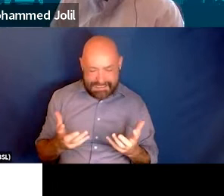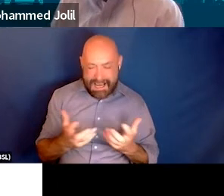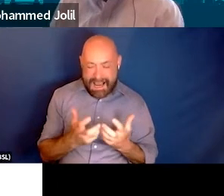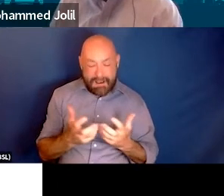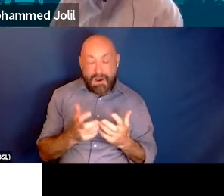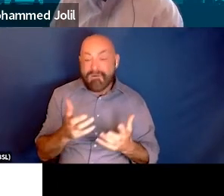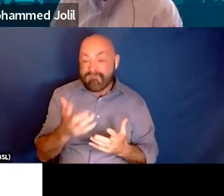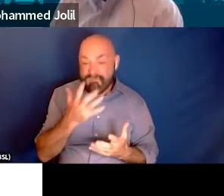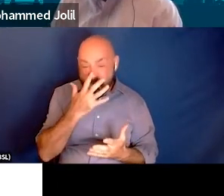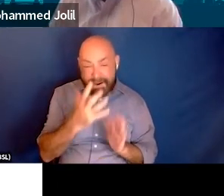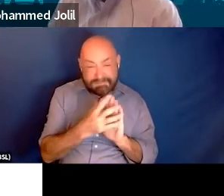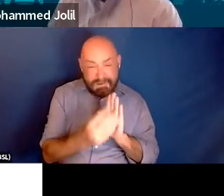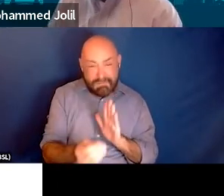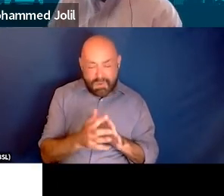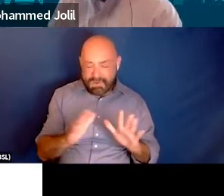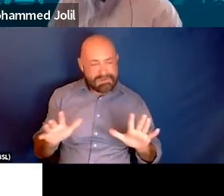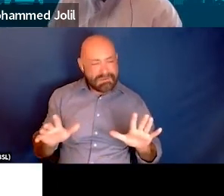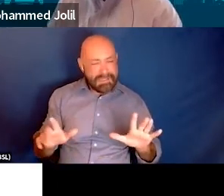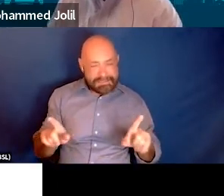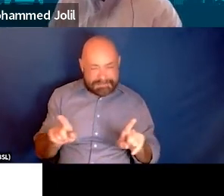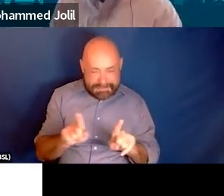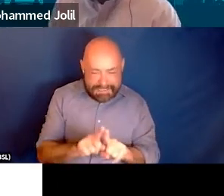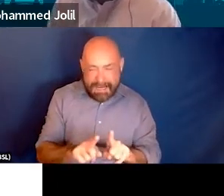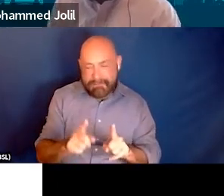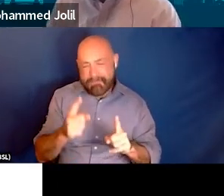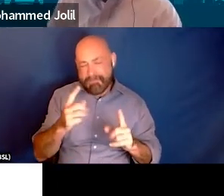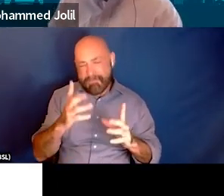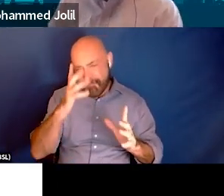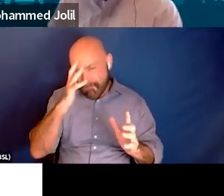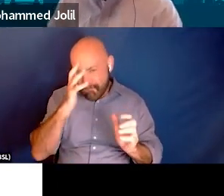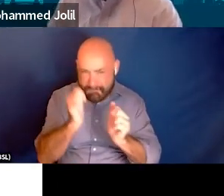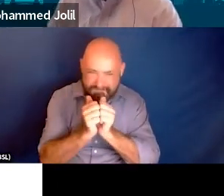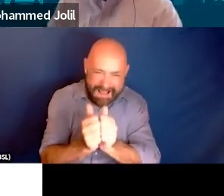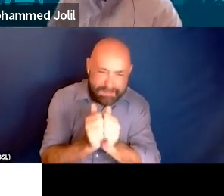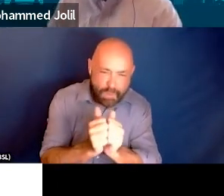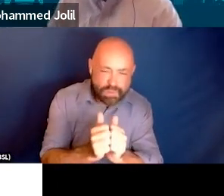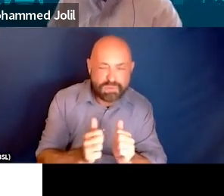common language, a set of values that we